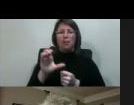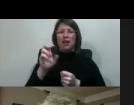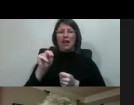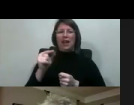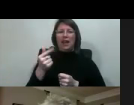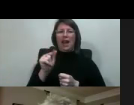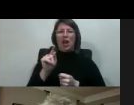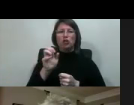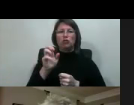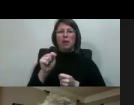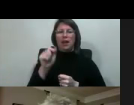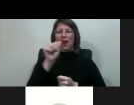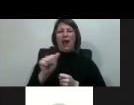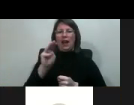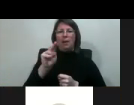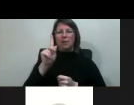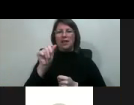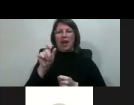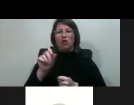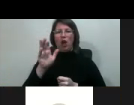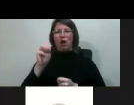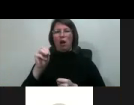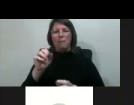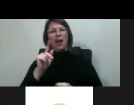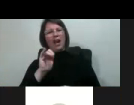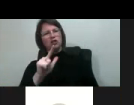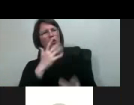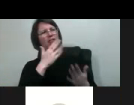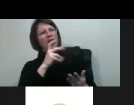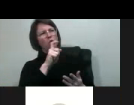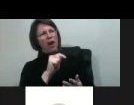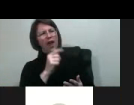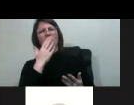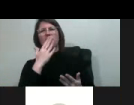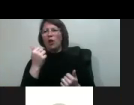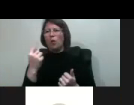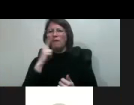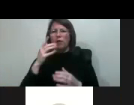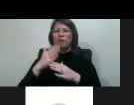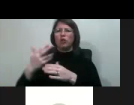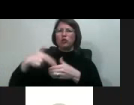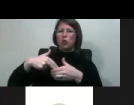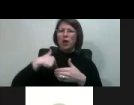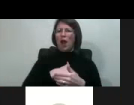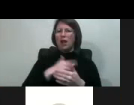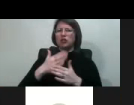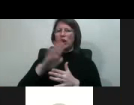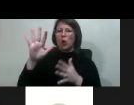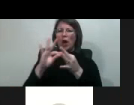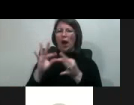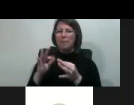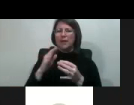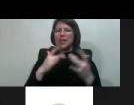publicengagement@mbta.com. Yep, thank you, Kat. Thanks everyone for joining us and for sharing your comments and concerns.